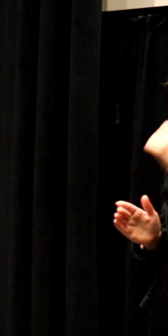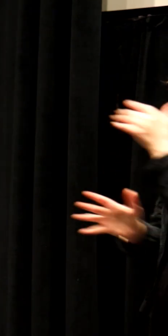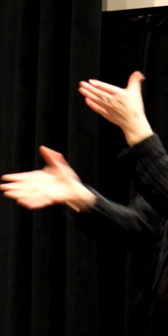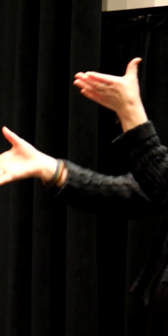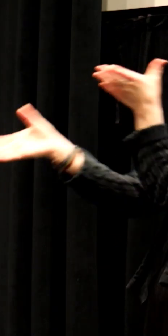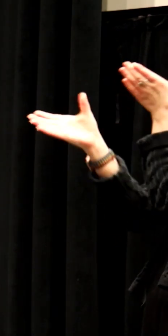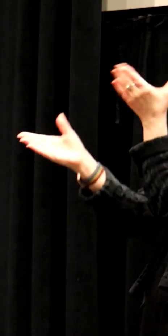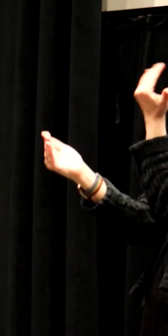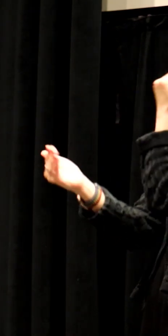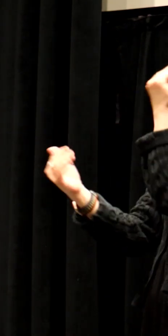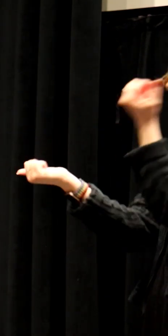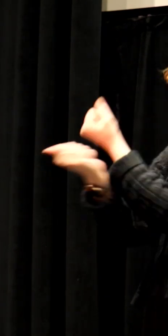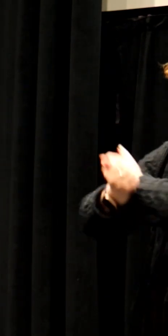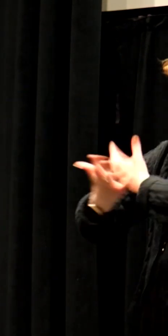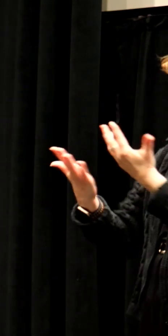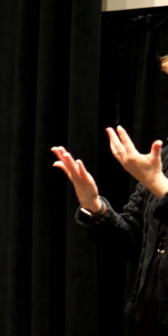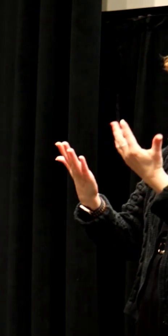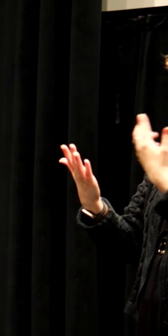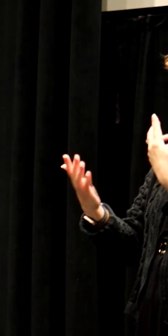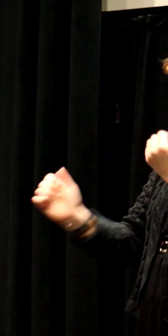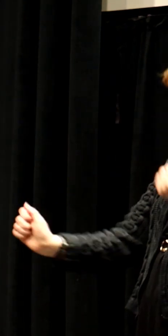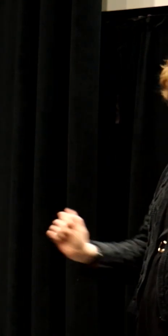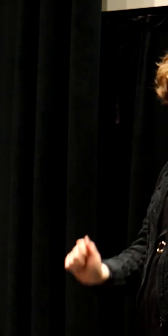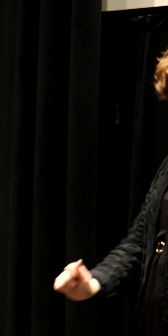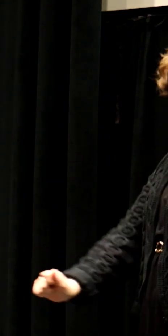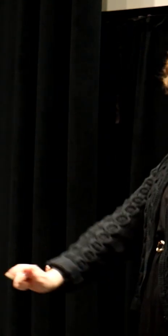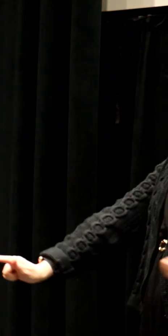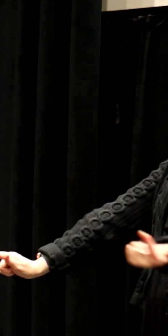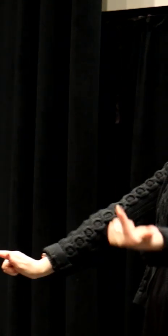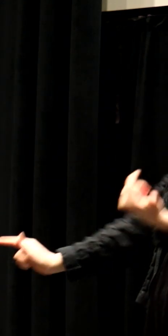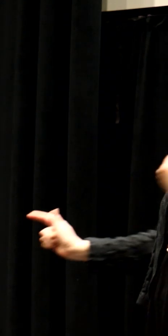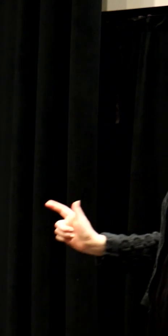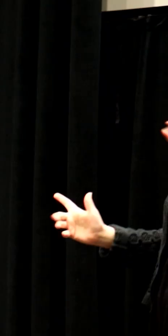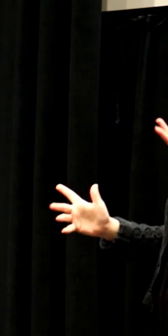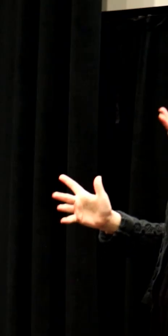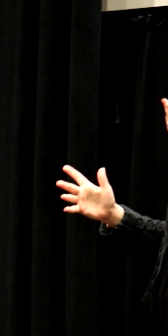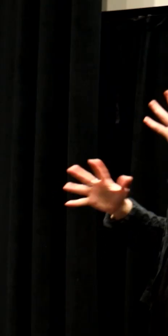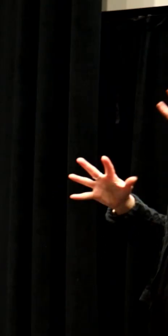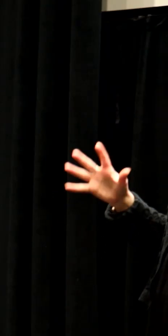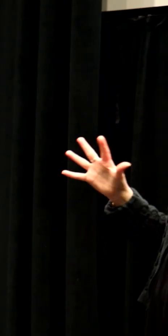there's people from all walks of life that have solutions in the most clever ways.